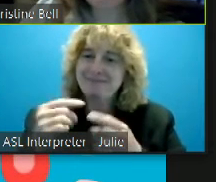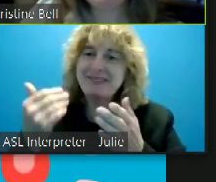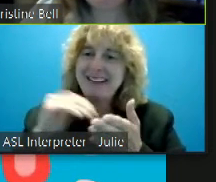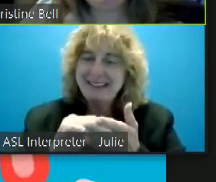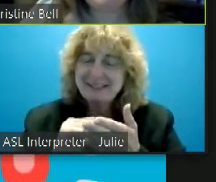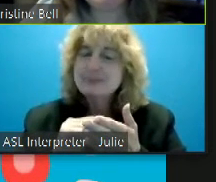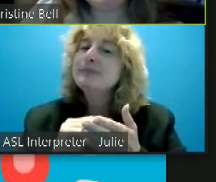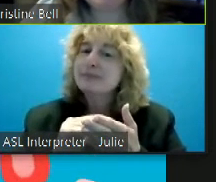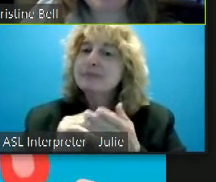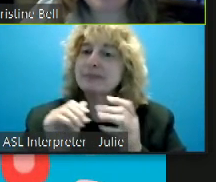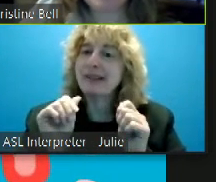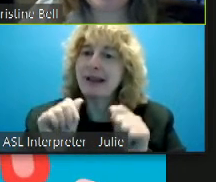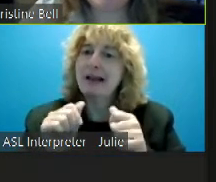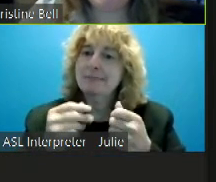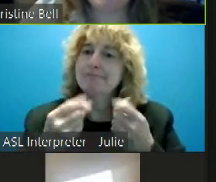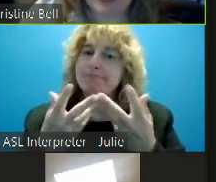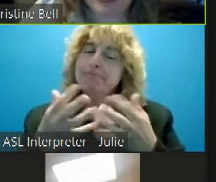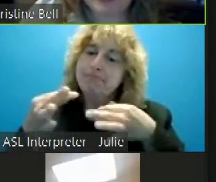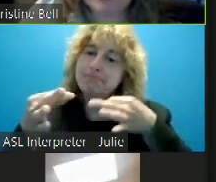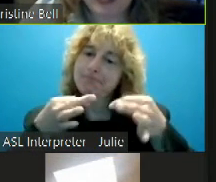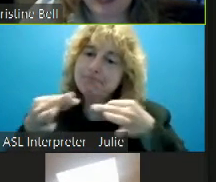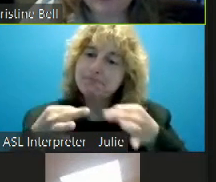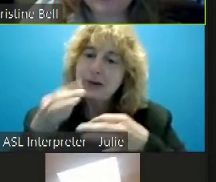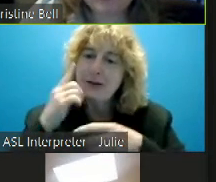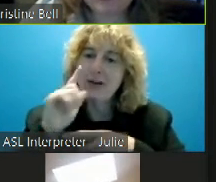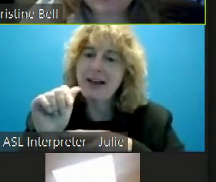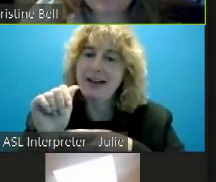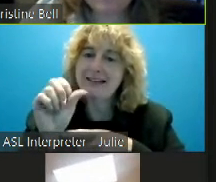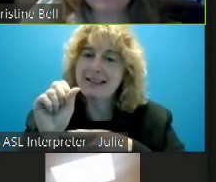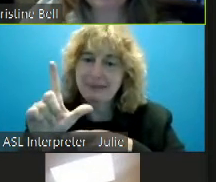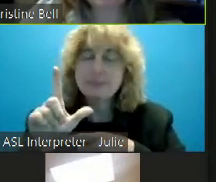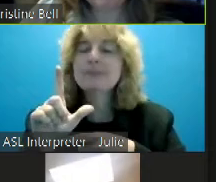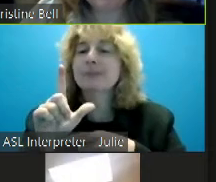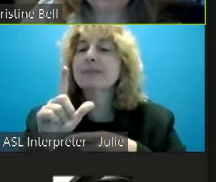Could you please provide the instructions for ASL?